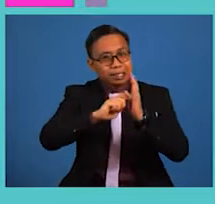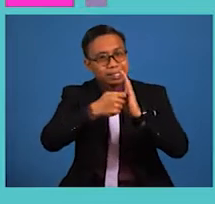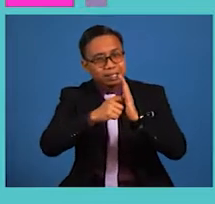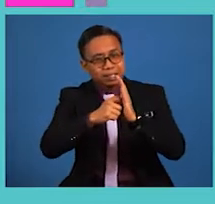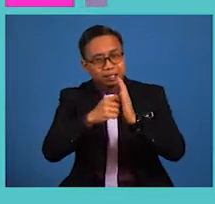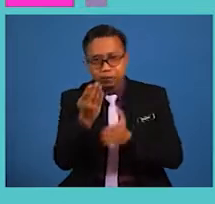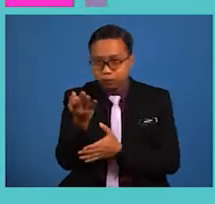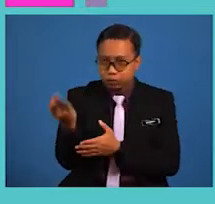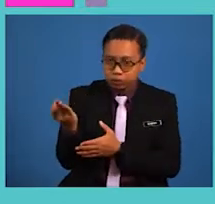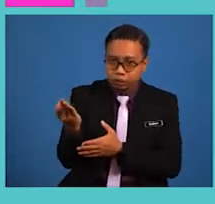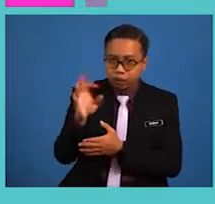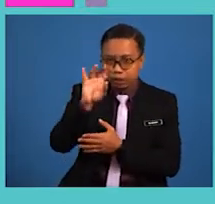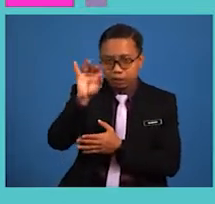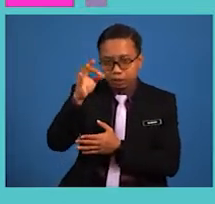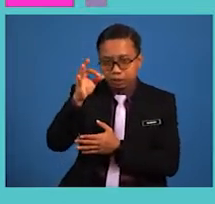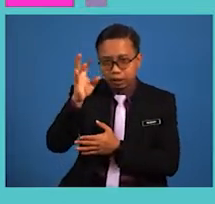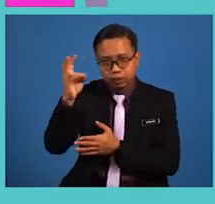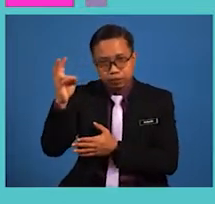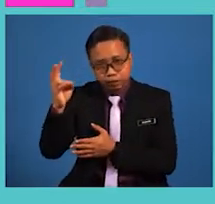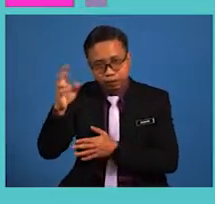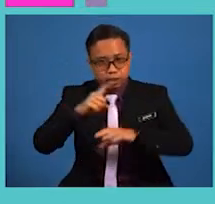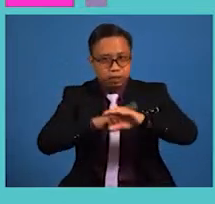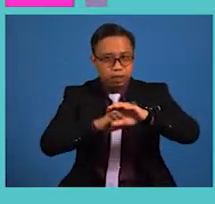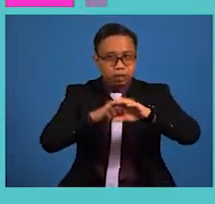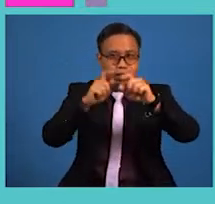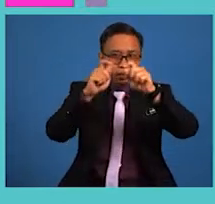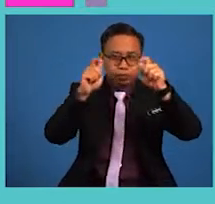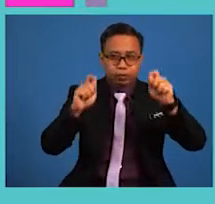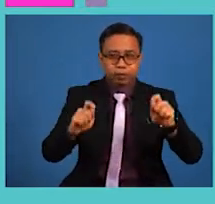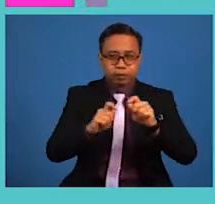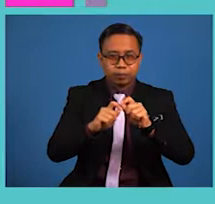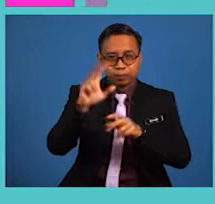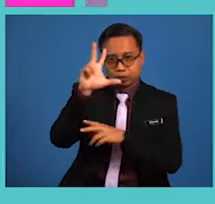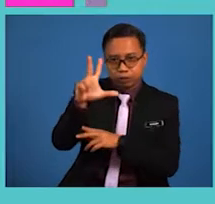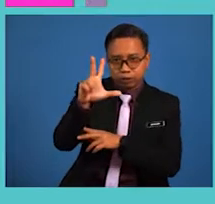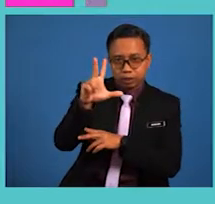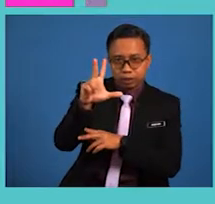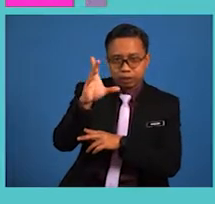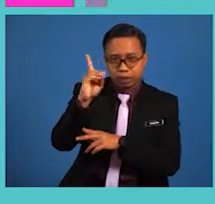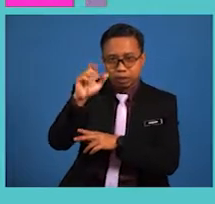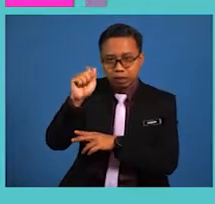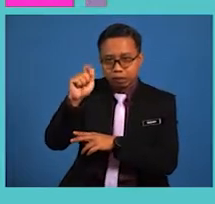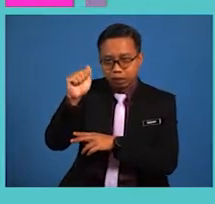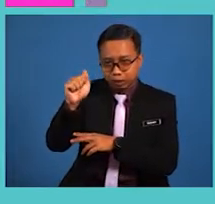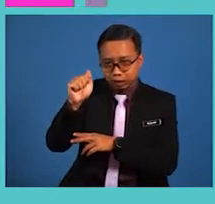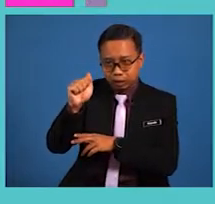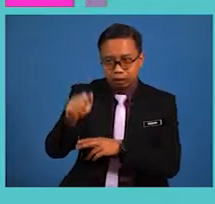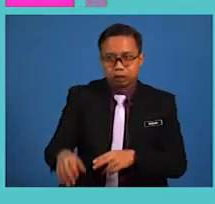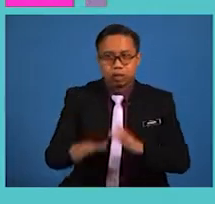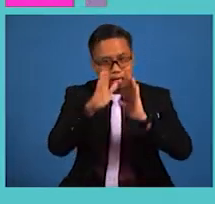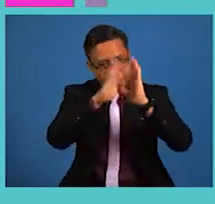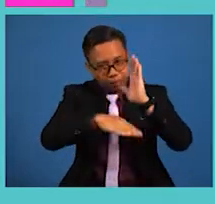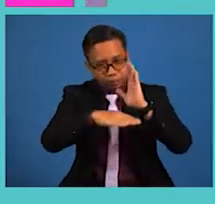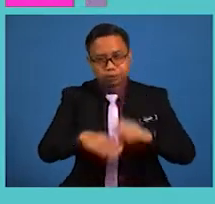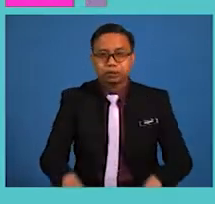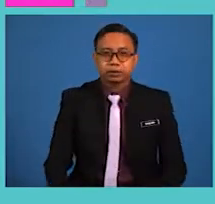in 1970, the time frame, 3 is the data, was lesser